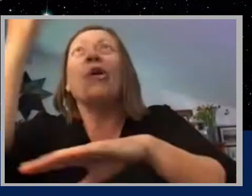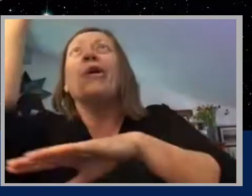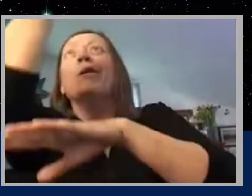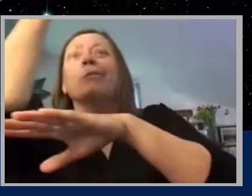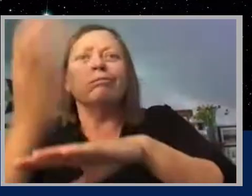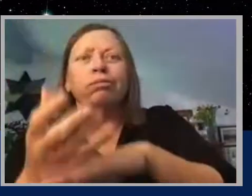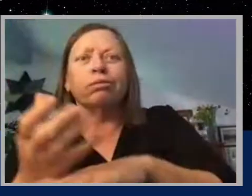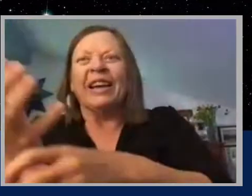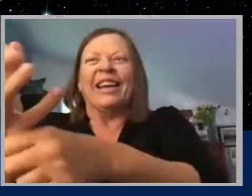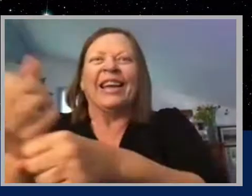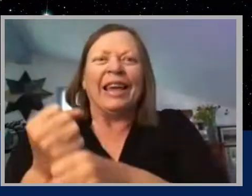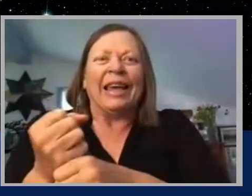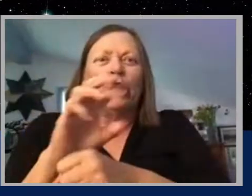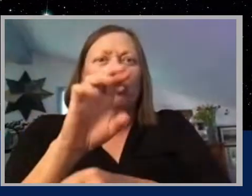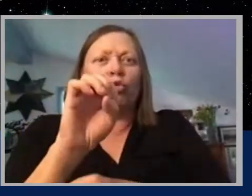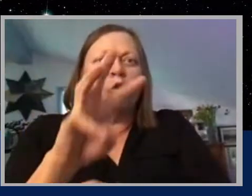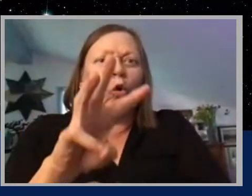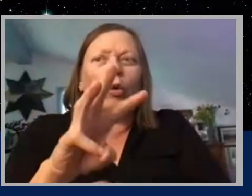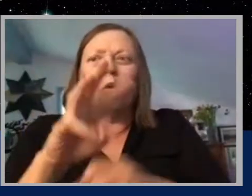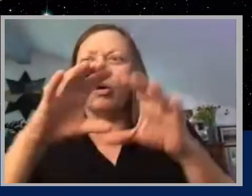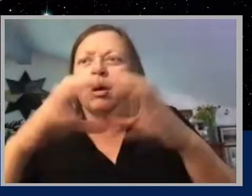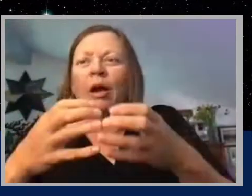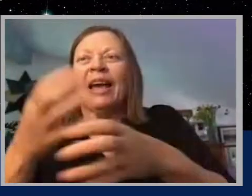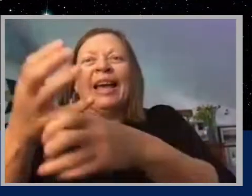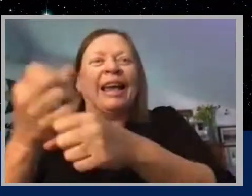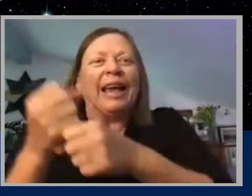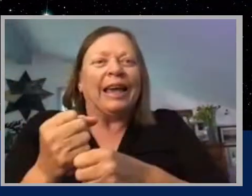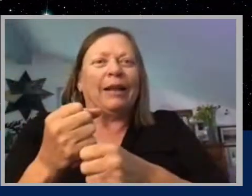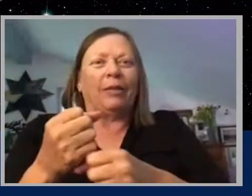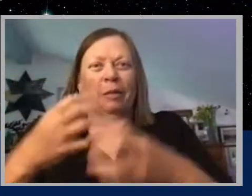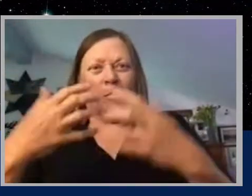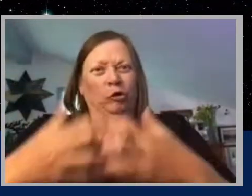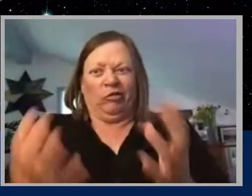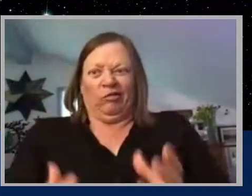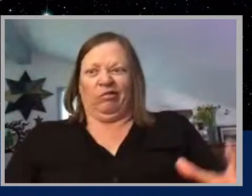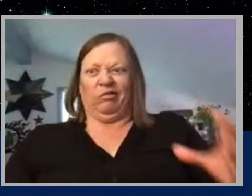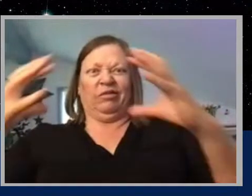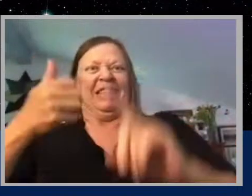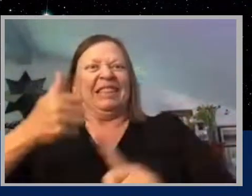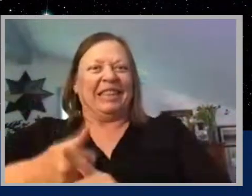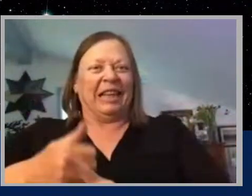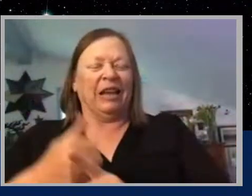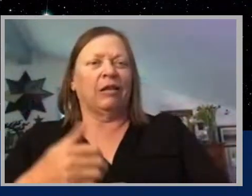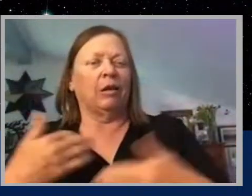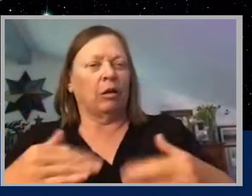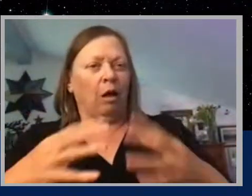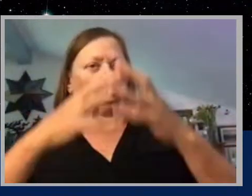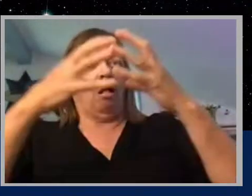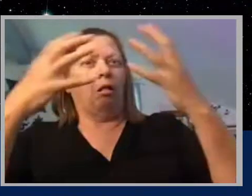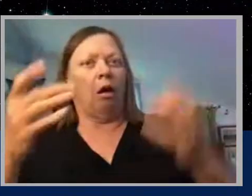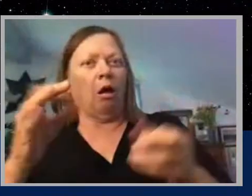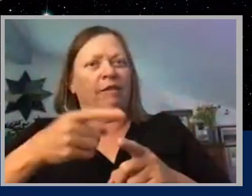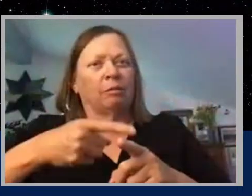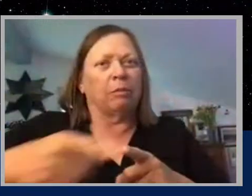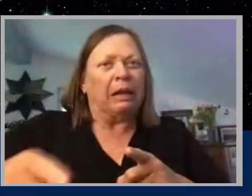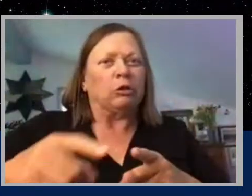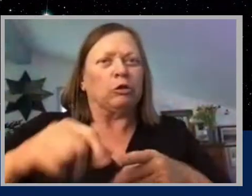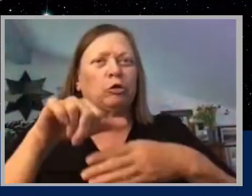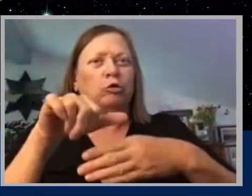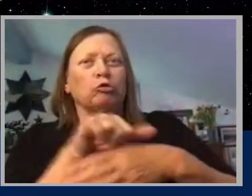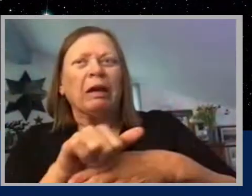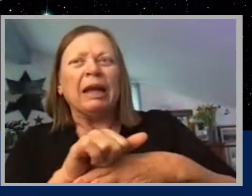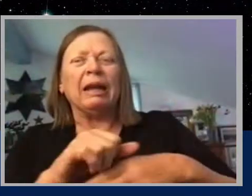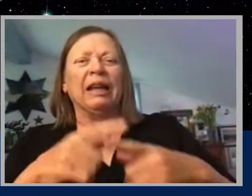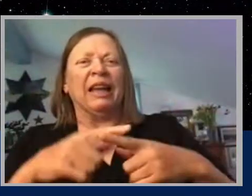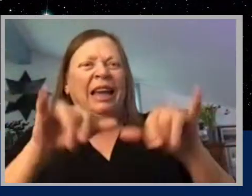going on. There's a whole other set of involved training in specialized thinking and engineering and building and things that have to happen